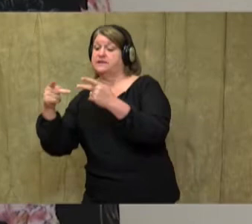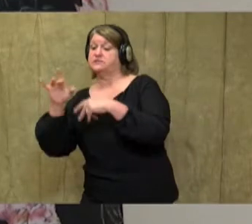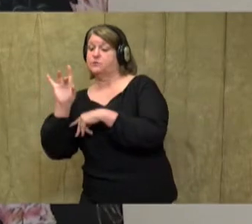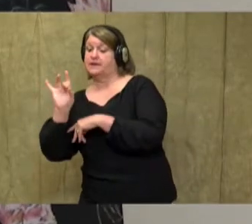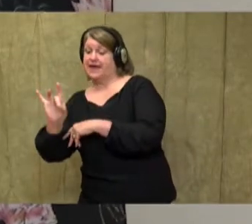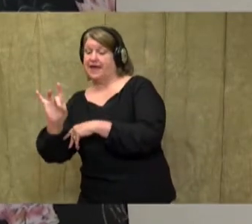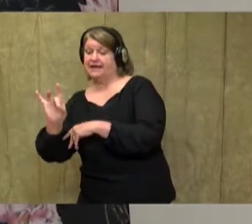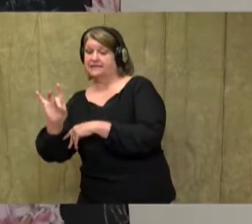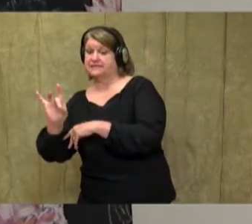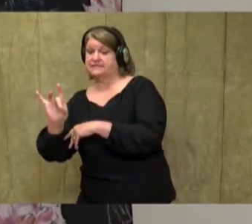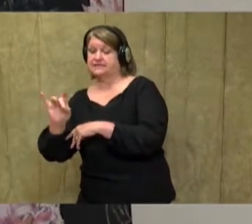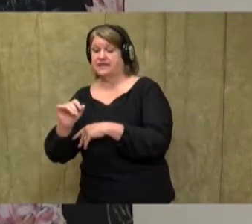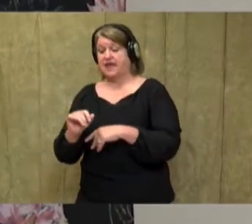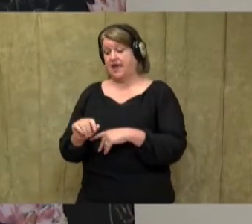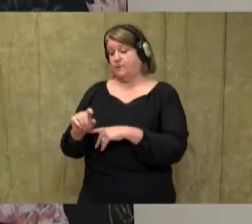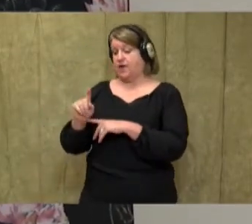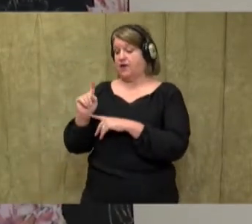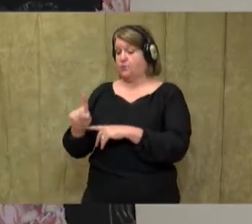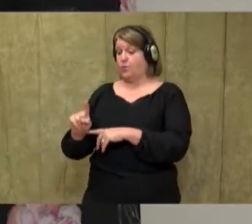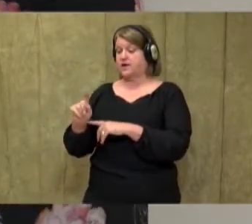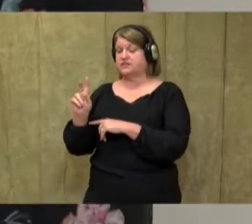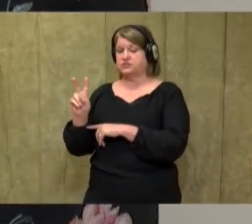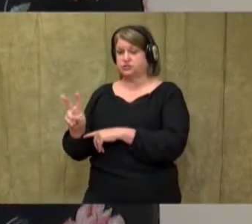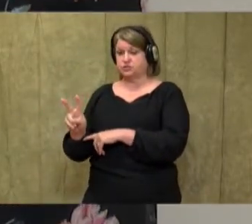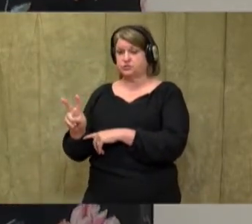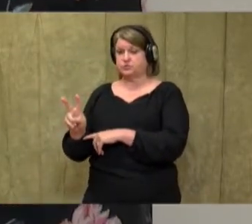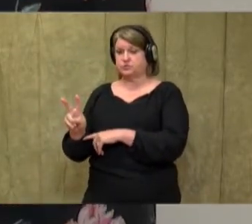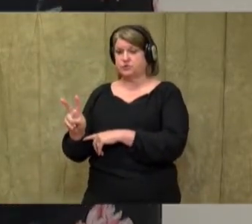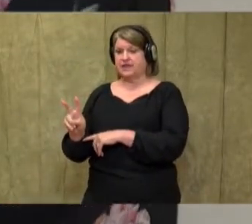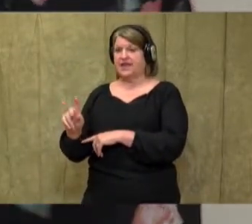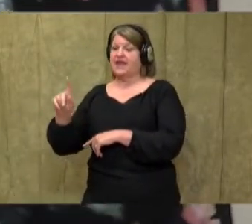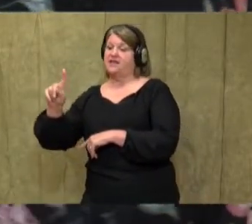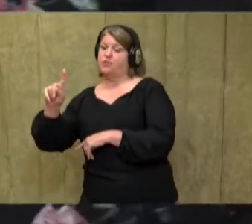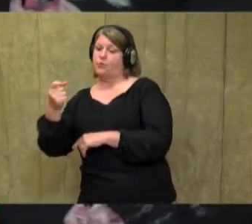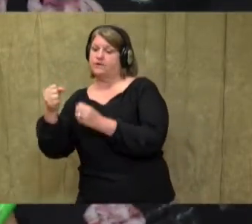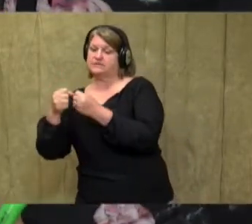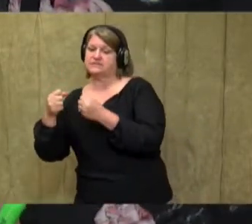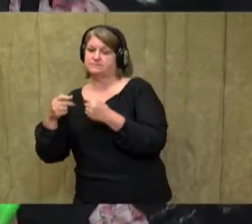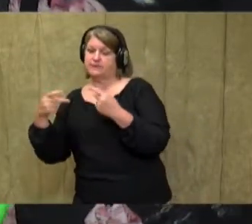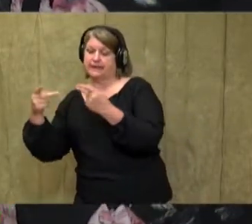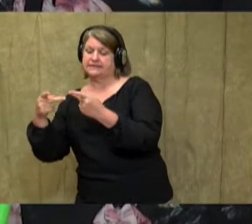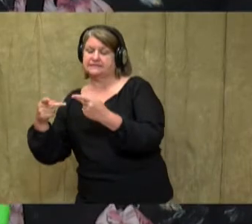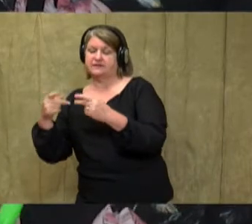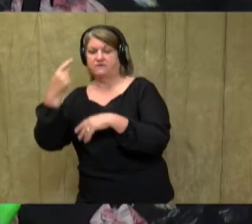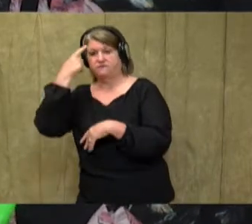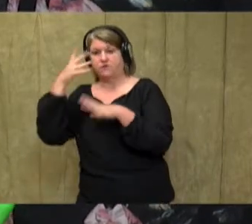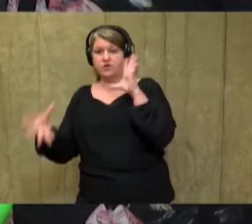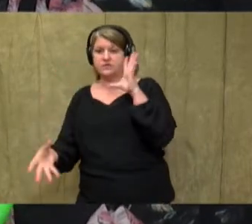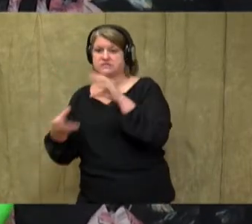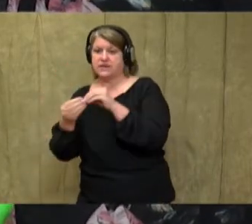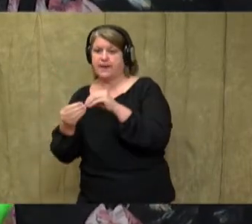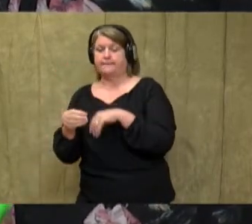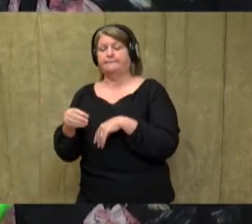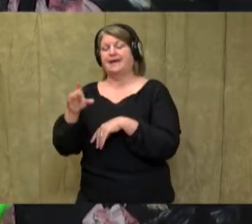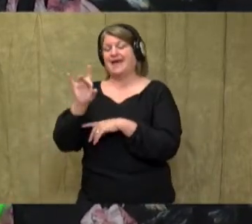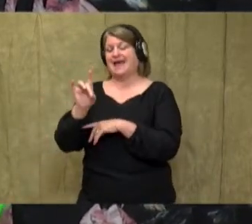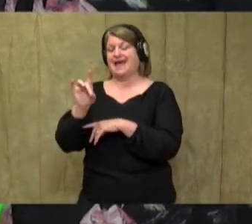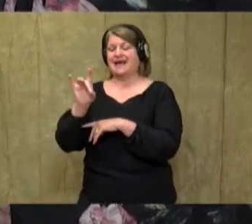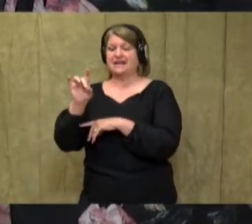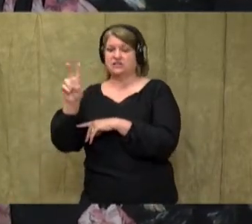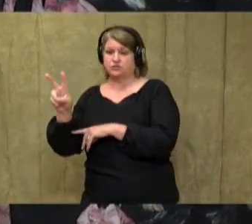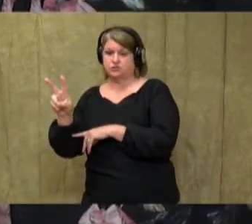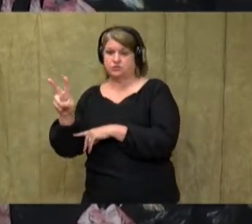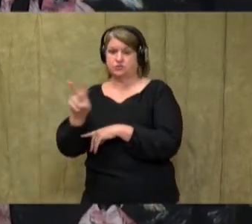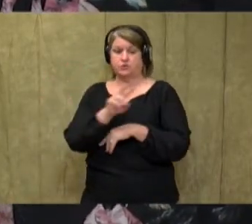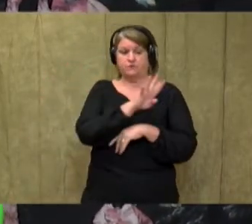80. And then we had our 1, 2 in the 1 spot for the sum, 82. 46